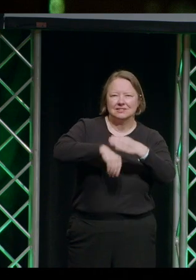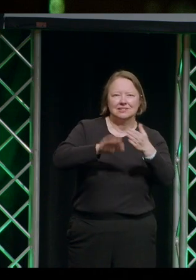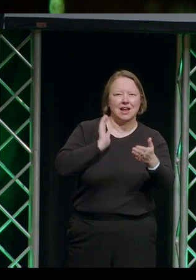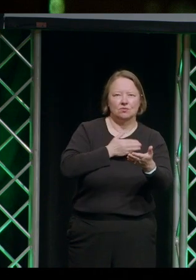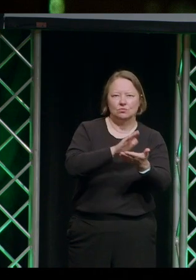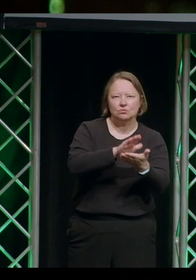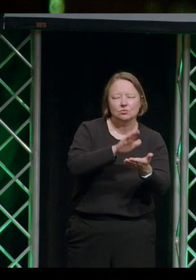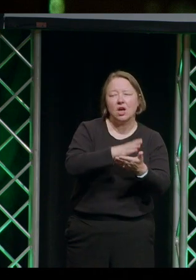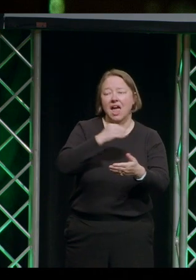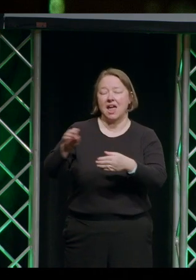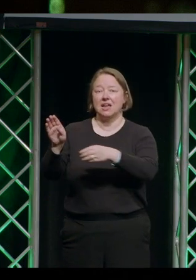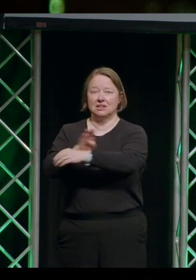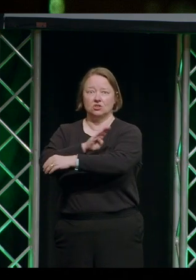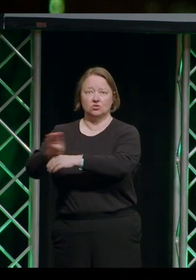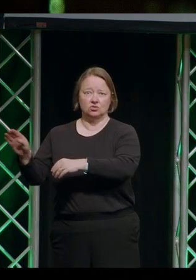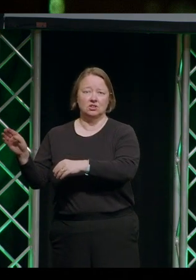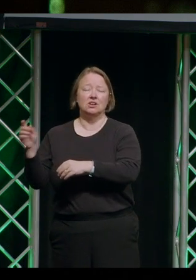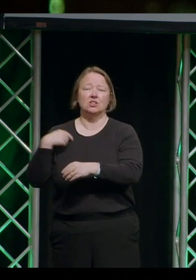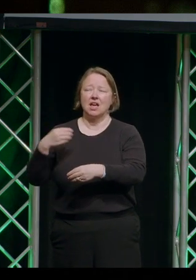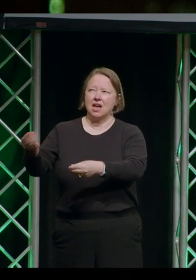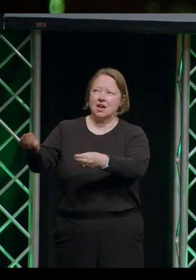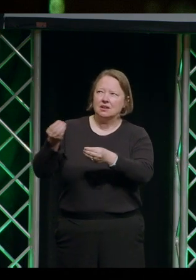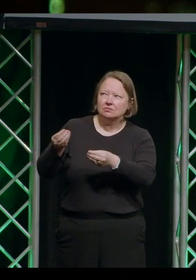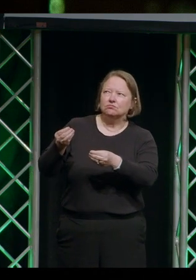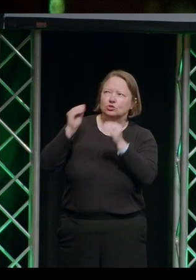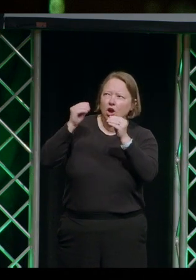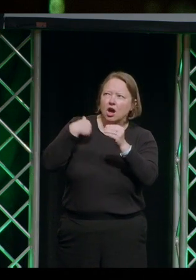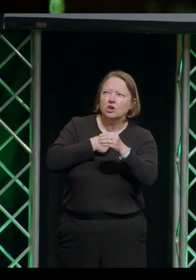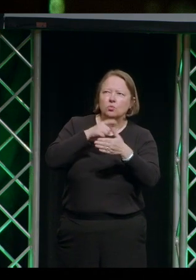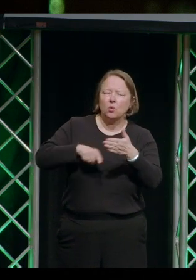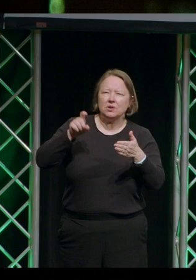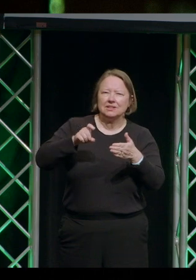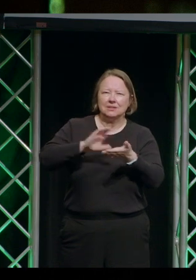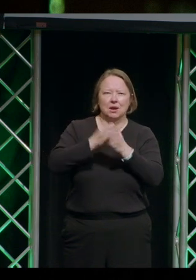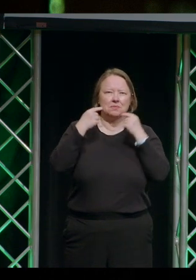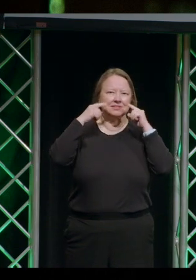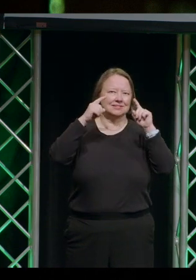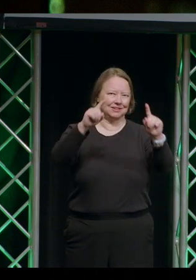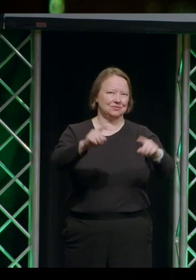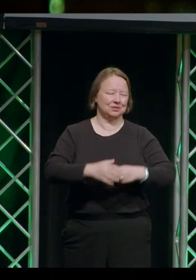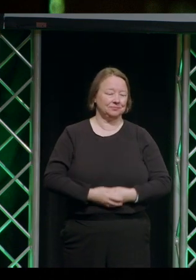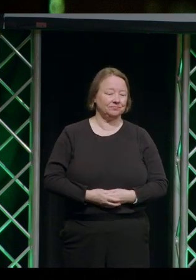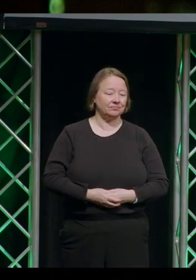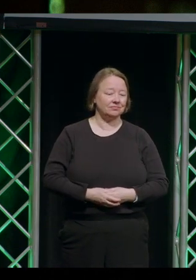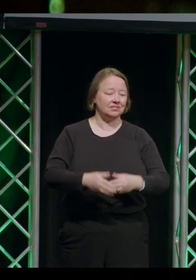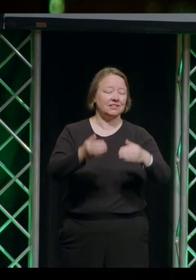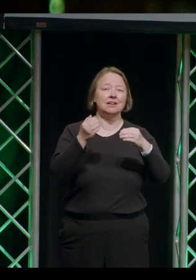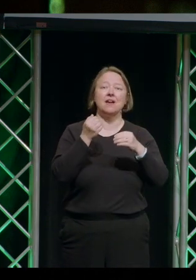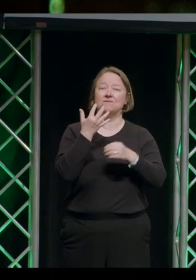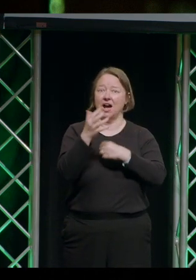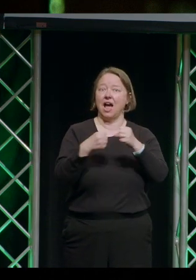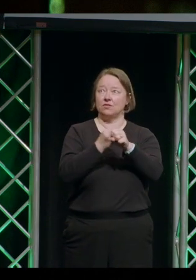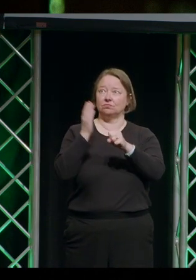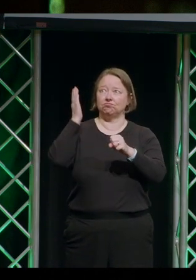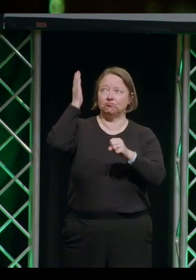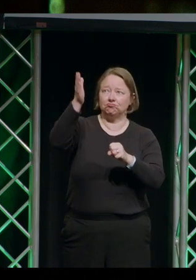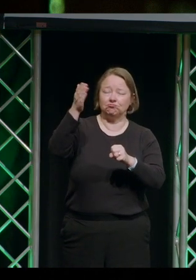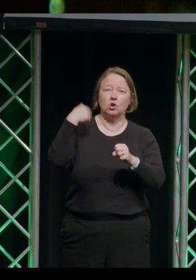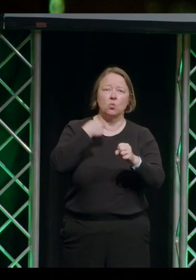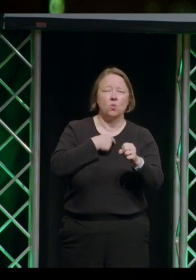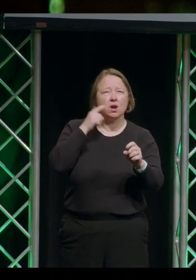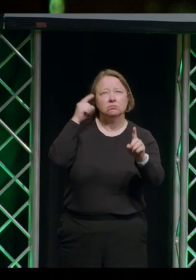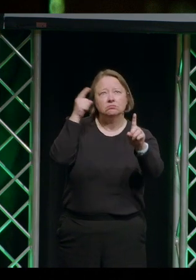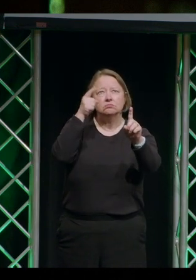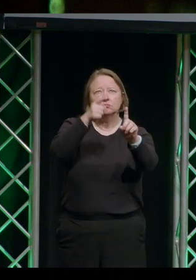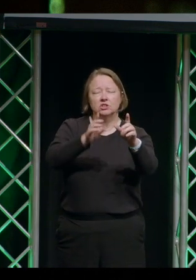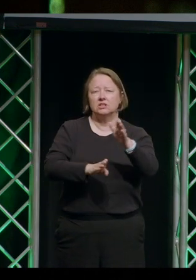industry who gave us all the expertise needed to be successful. In the next 5 years, we're working towards